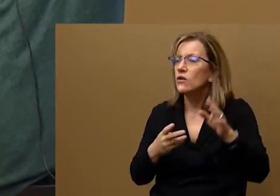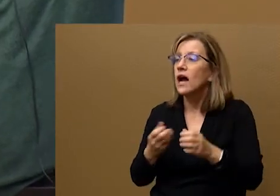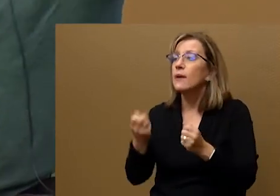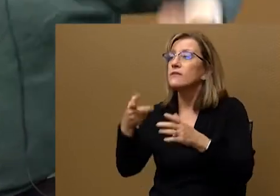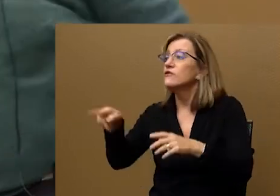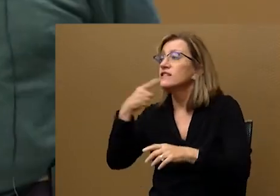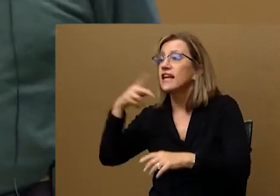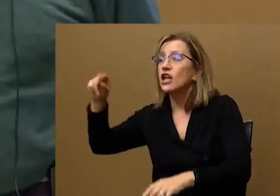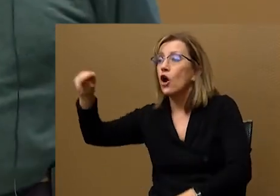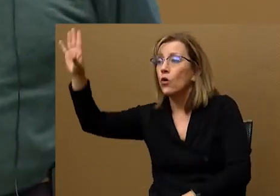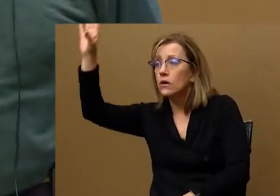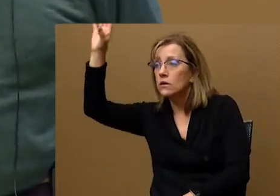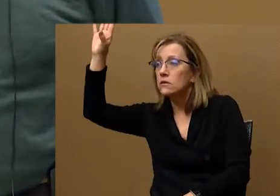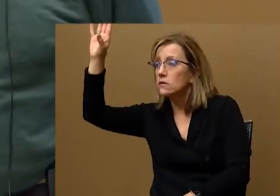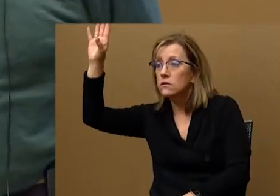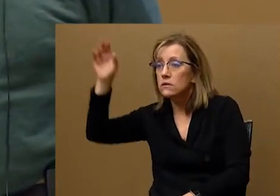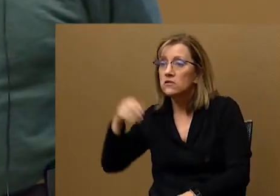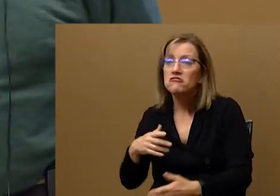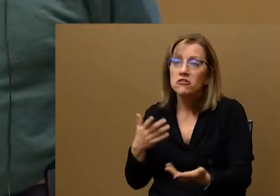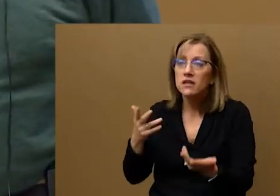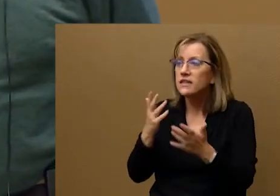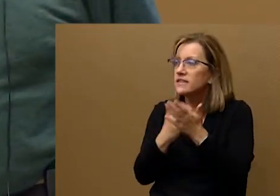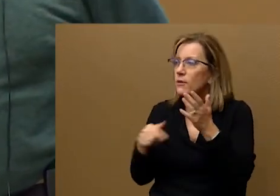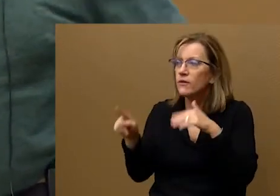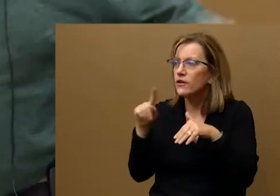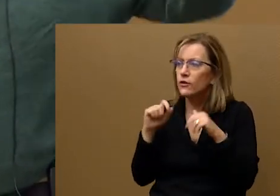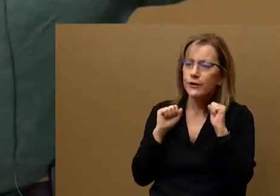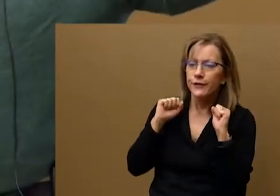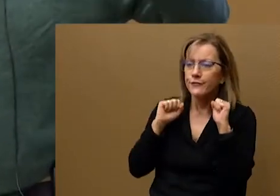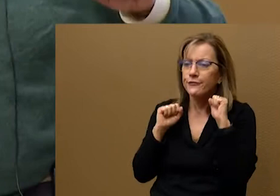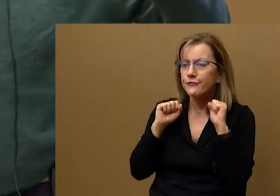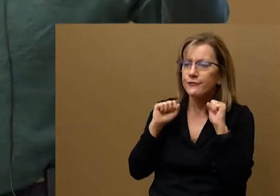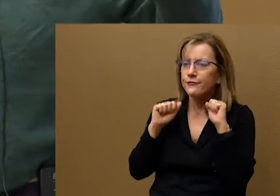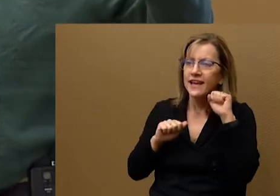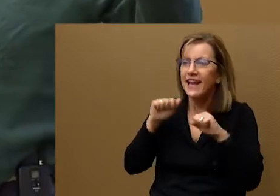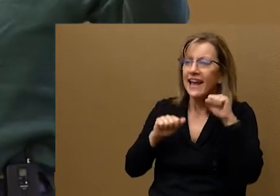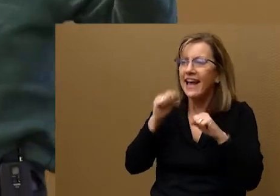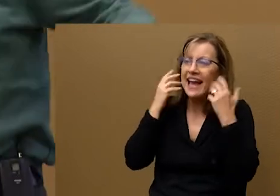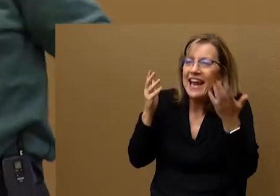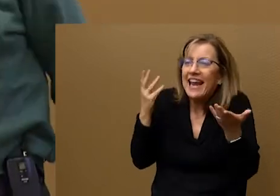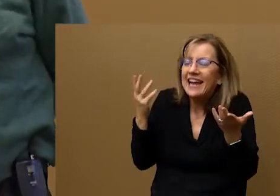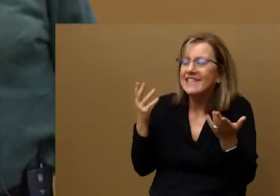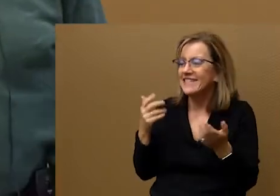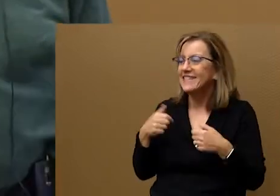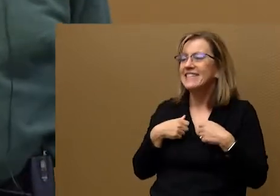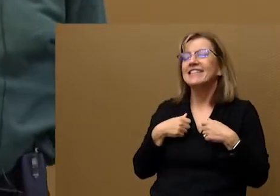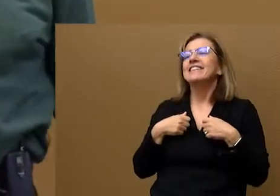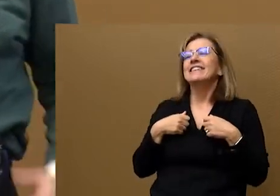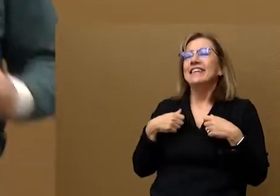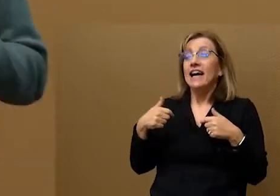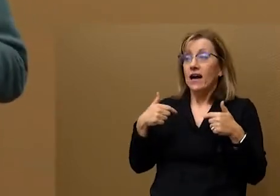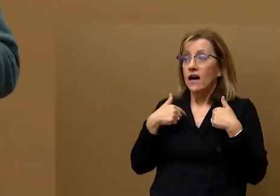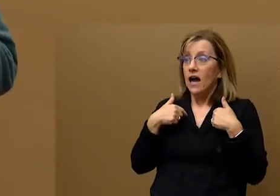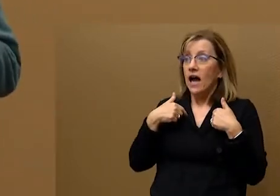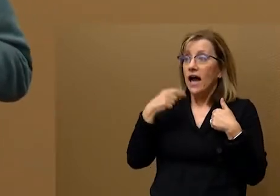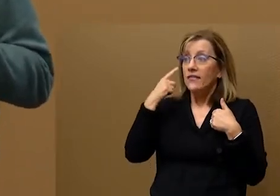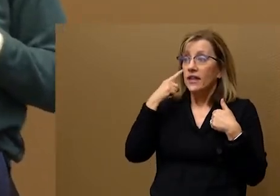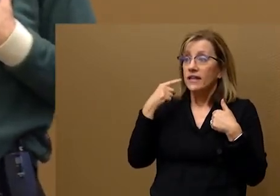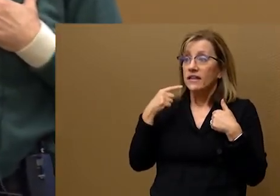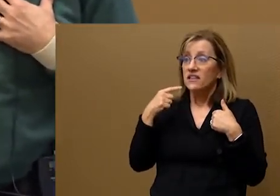How many would say no, you can't? And some of you are just thinking about it for the first time. I